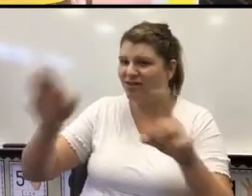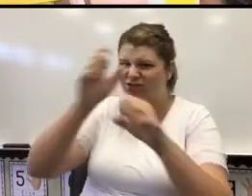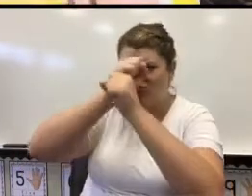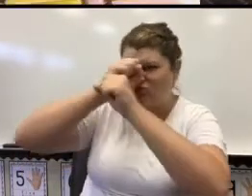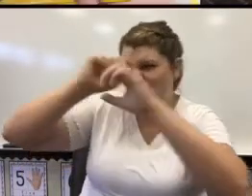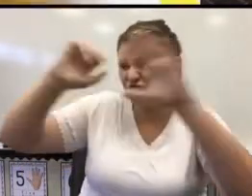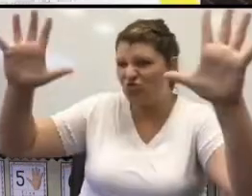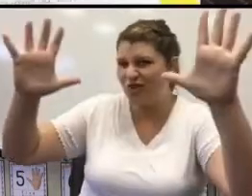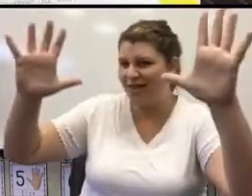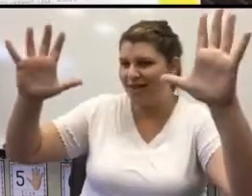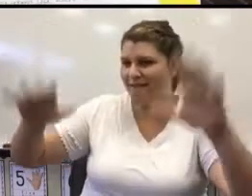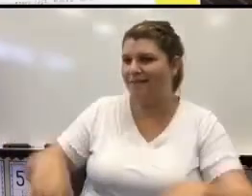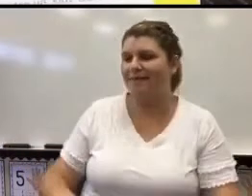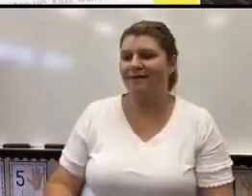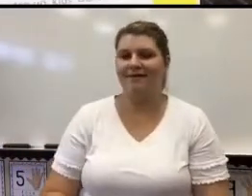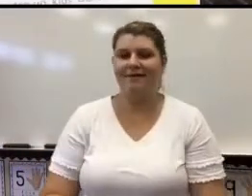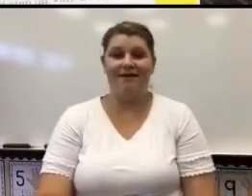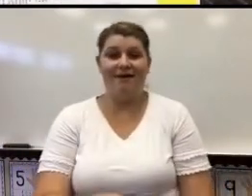big, George.